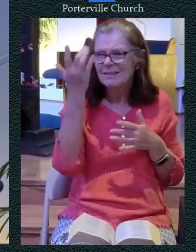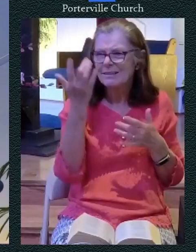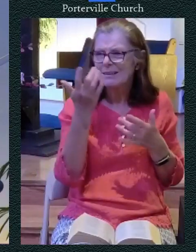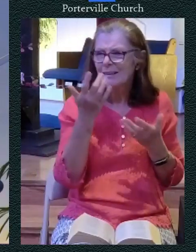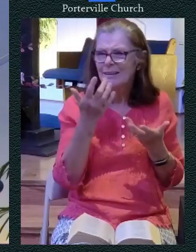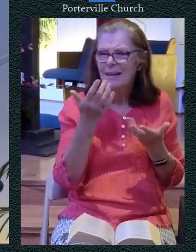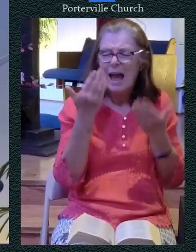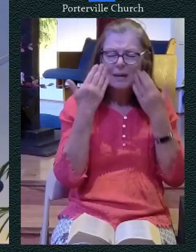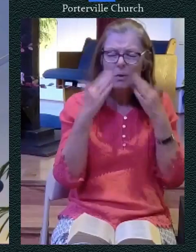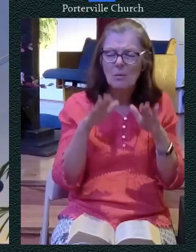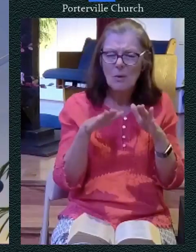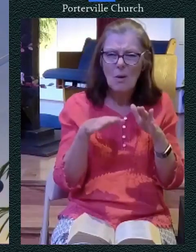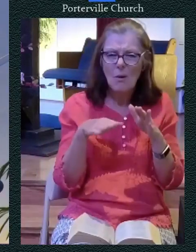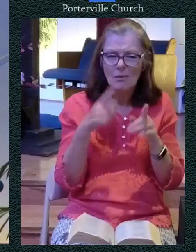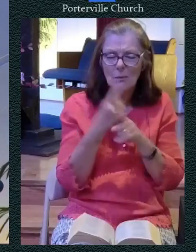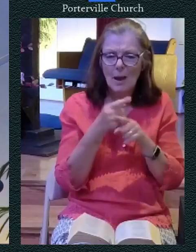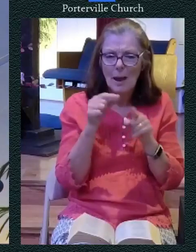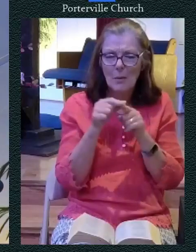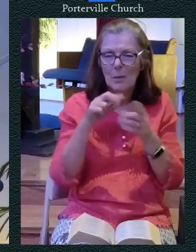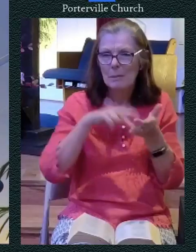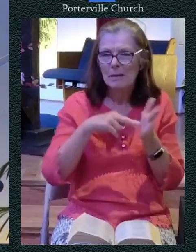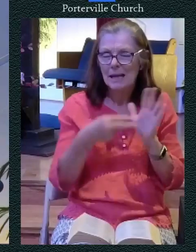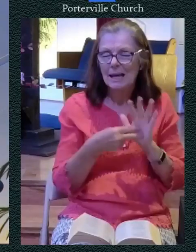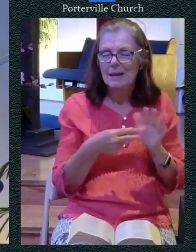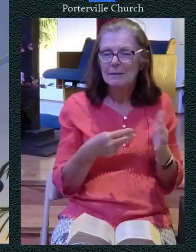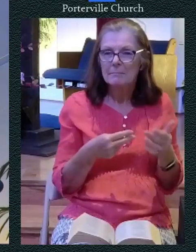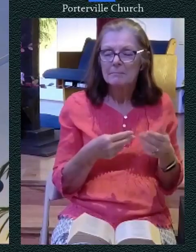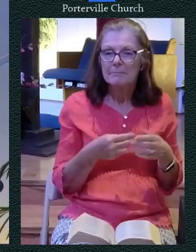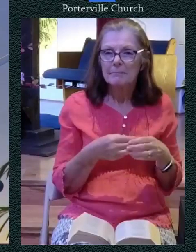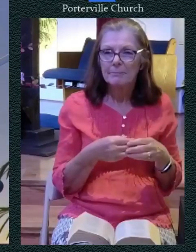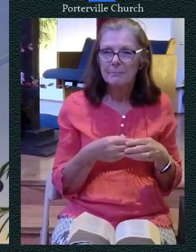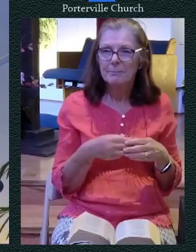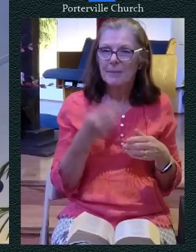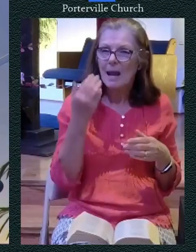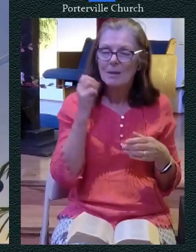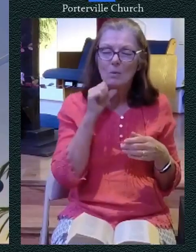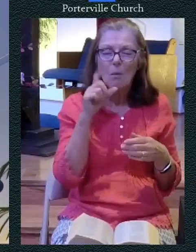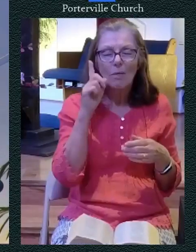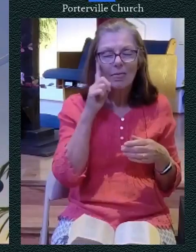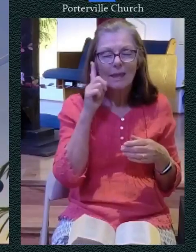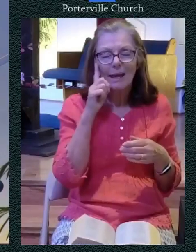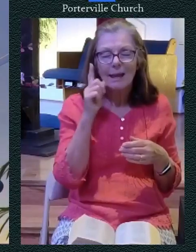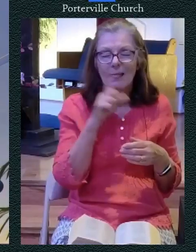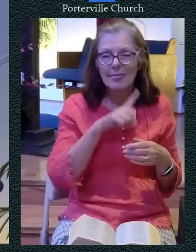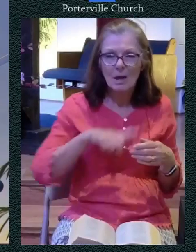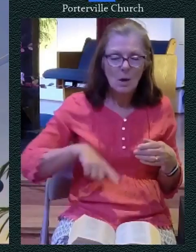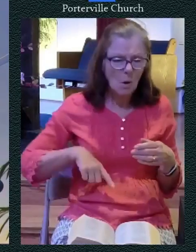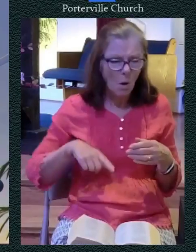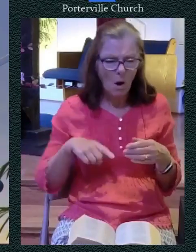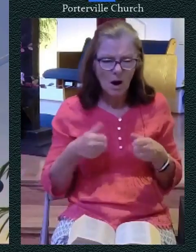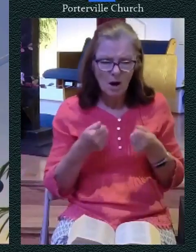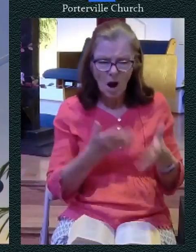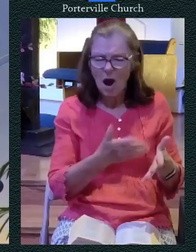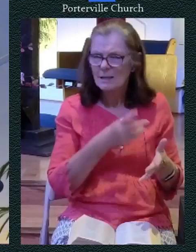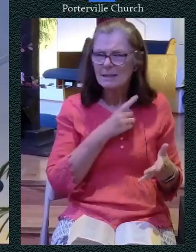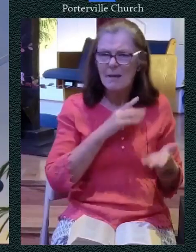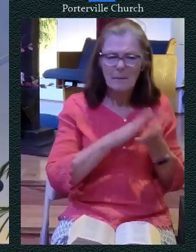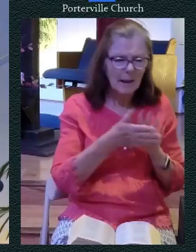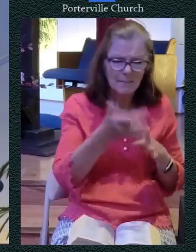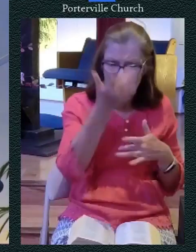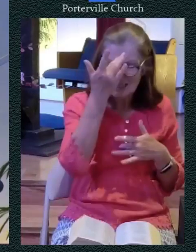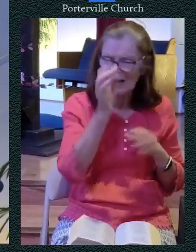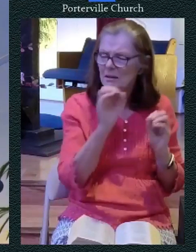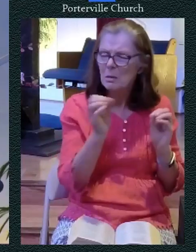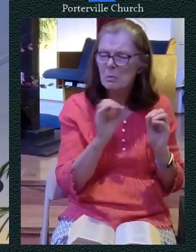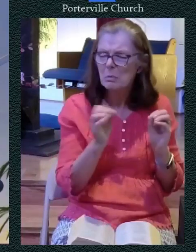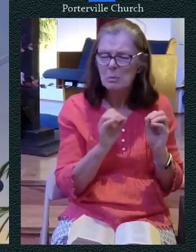best choice for this passage. I don't think the Lord had struck him with sickness or something else like that, although